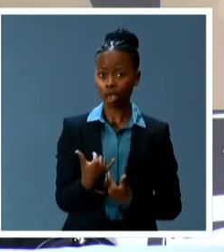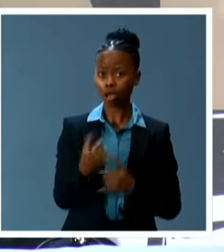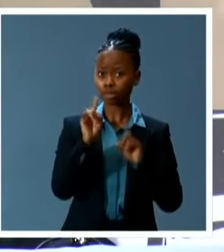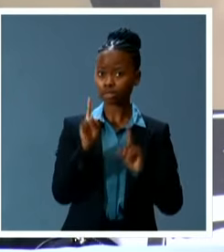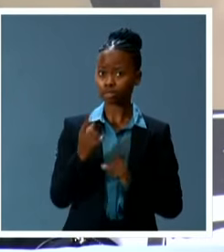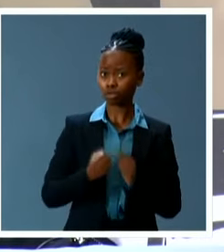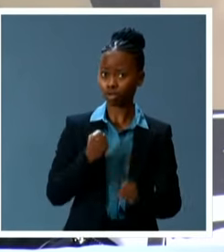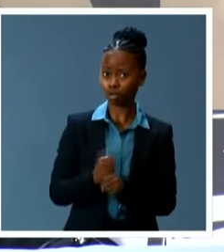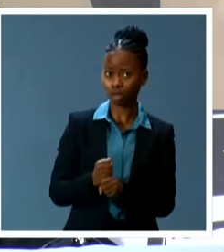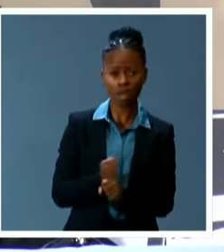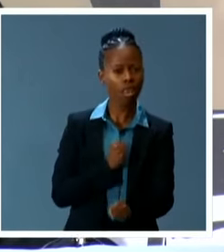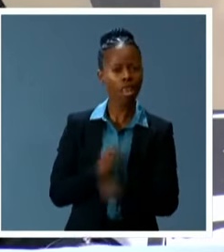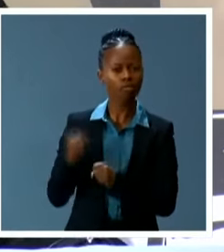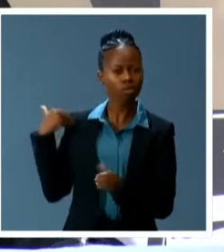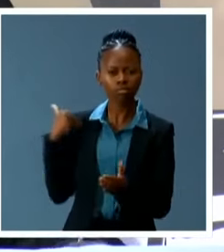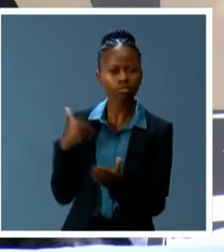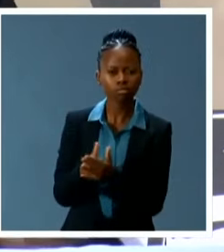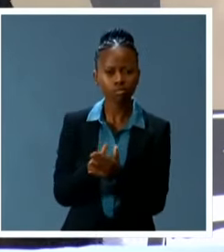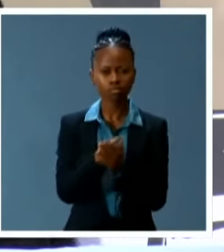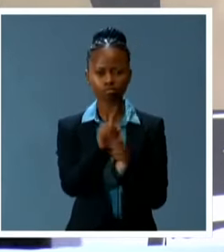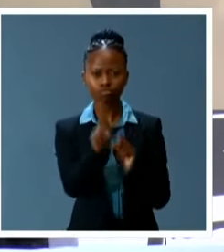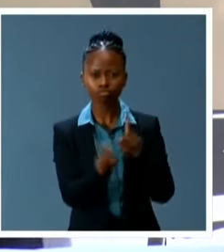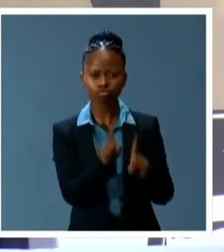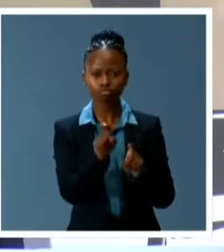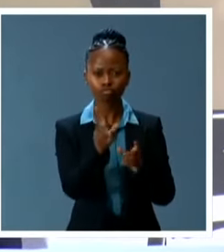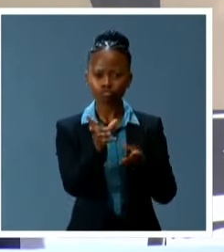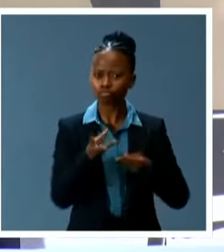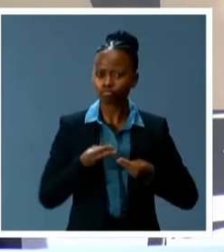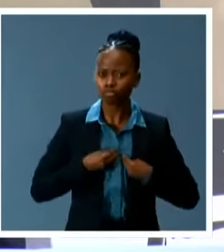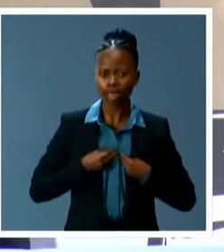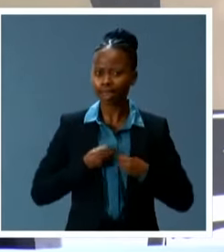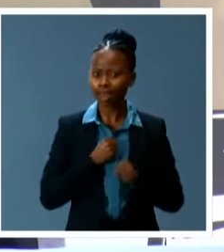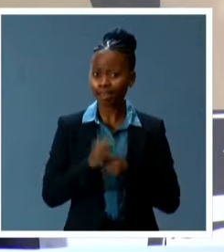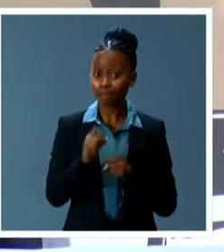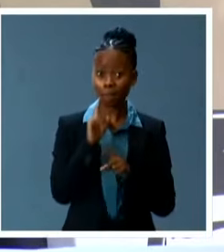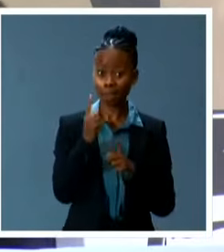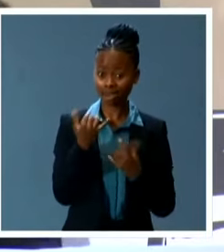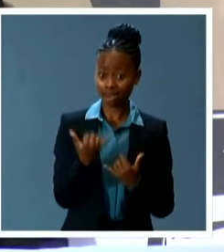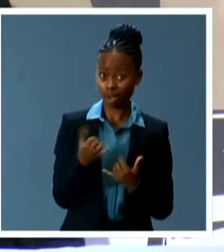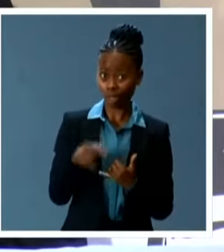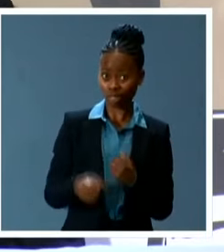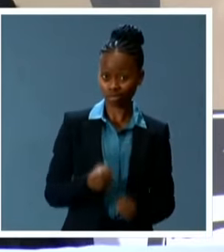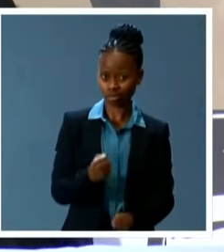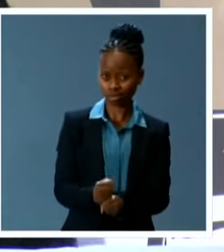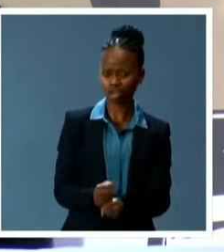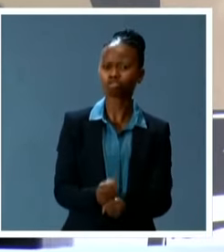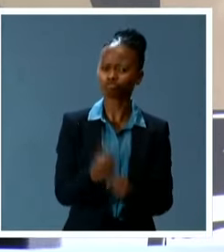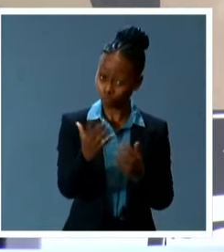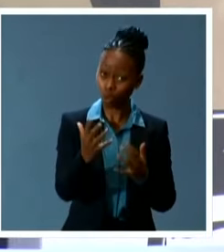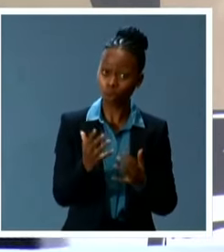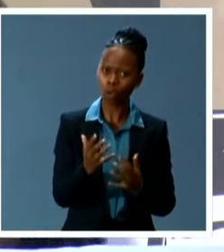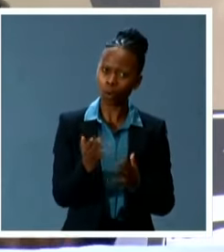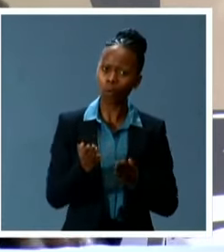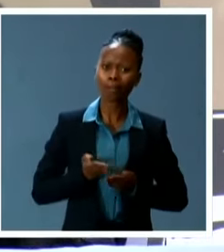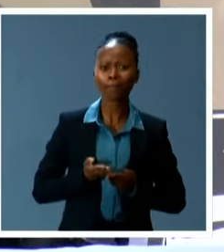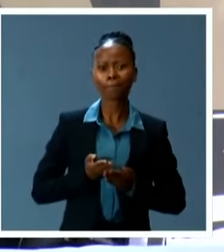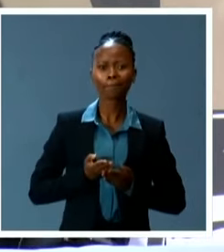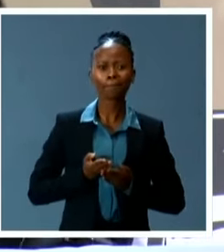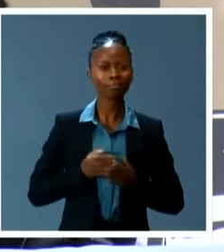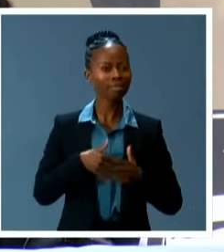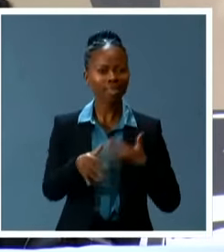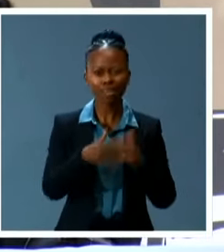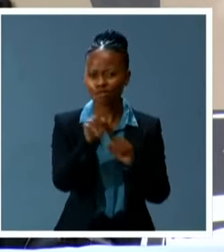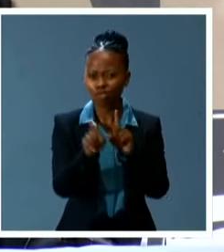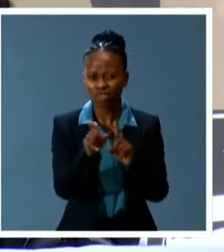Q&A this year. Because of the year that it is, we will have a Q&A. These questions will be posed by Nigiwe